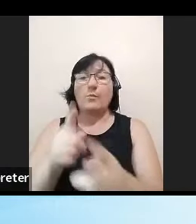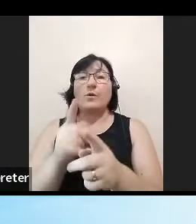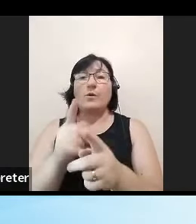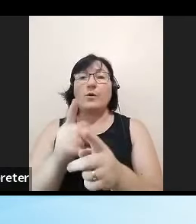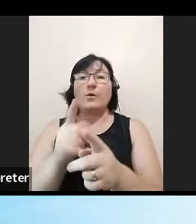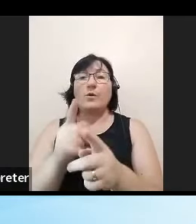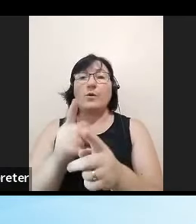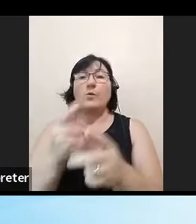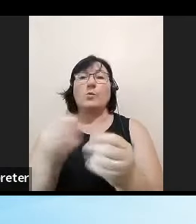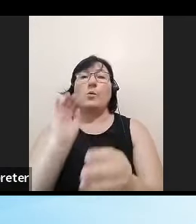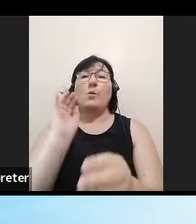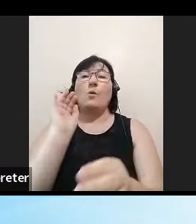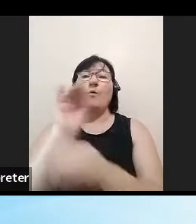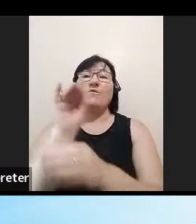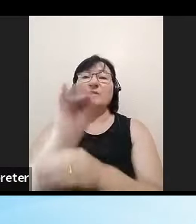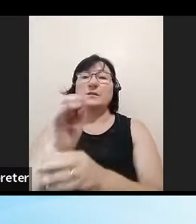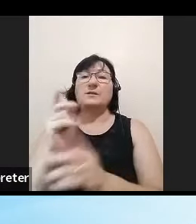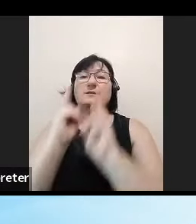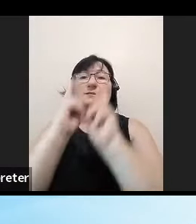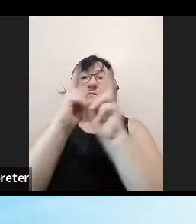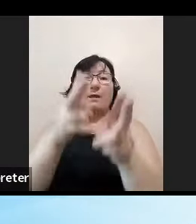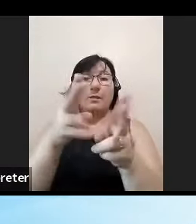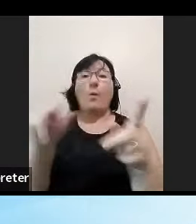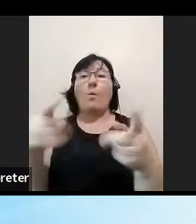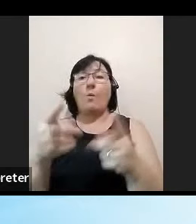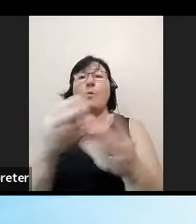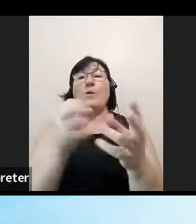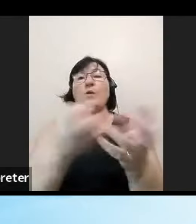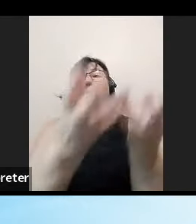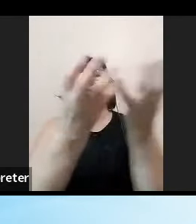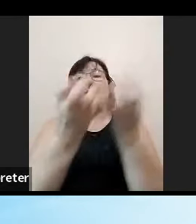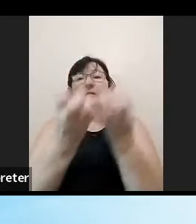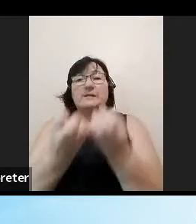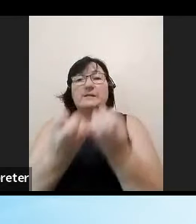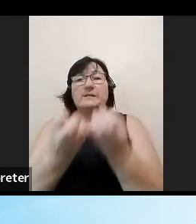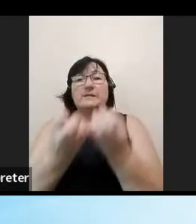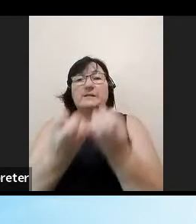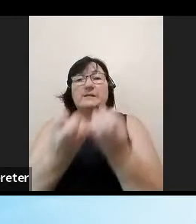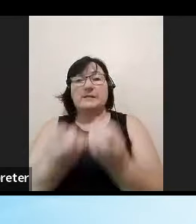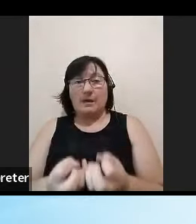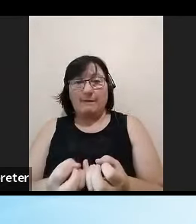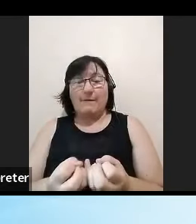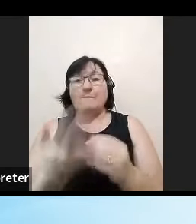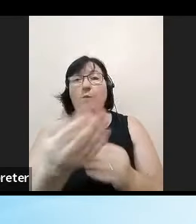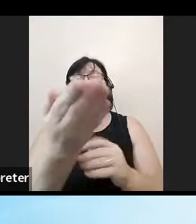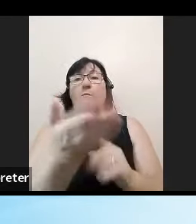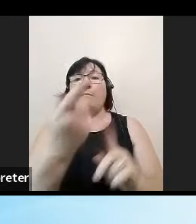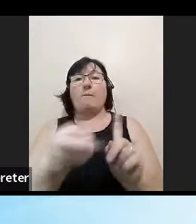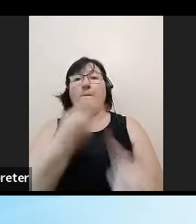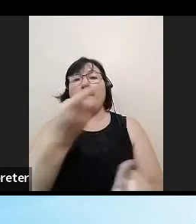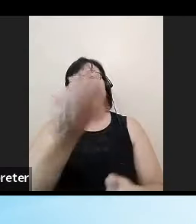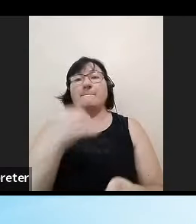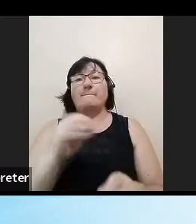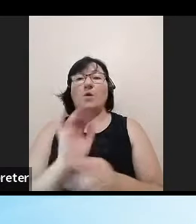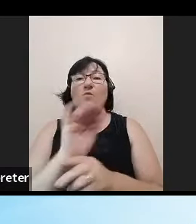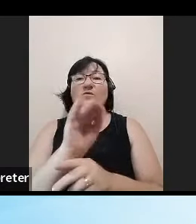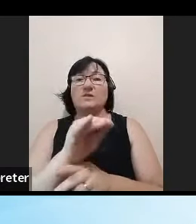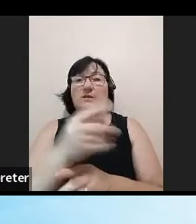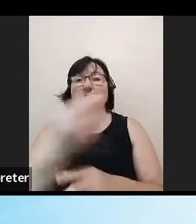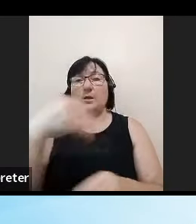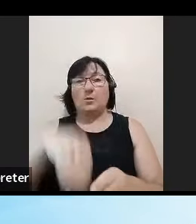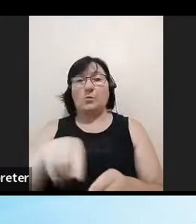Africa. So those forms give us the information when it comes